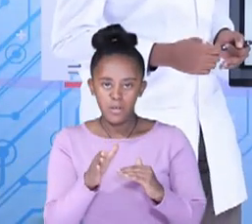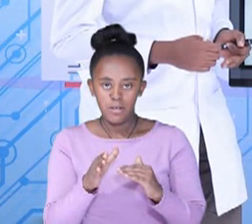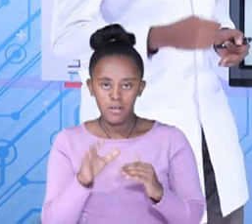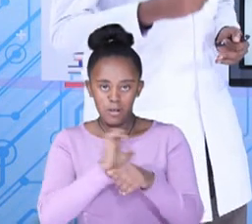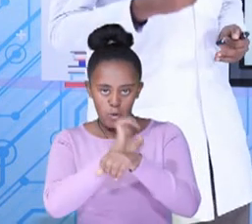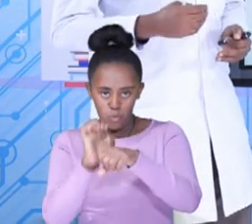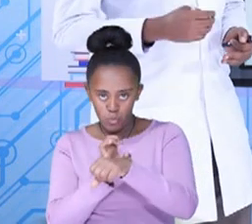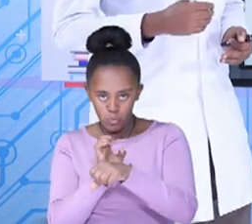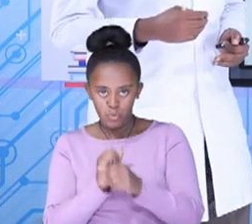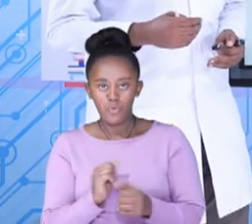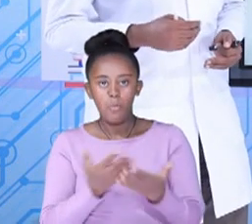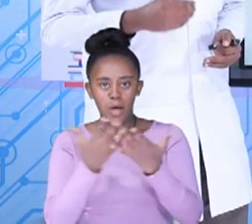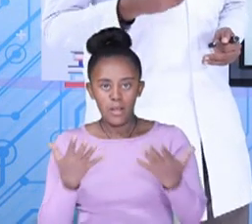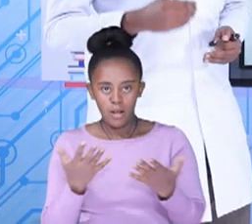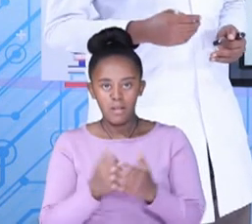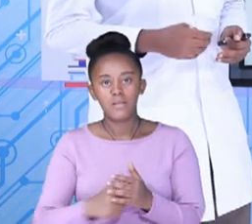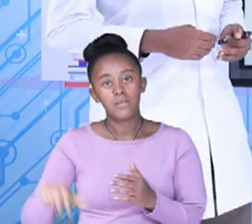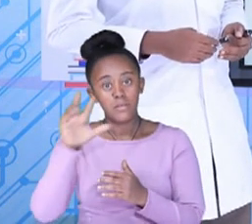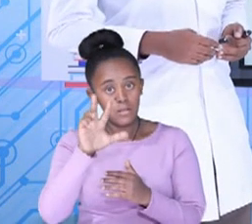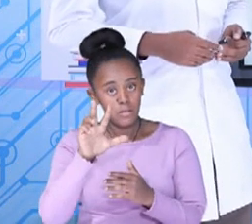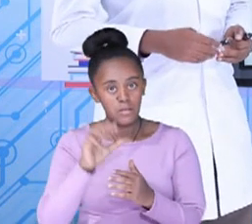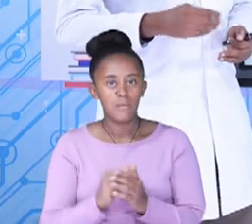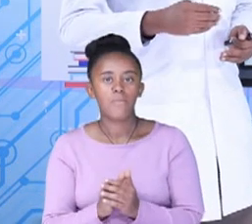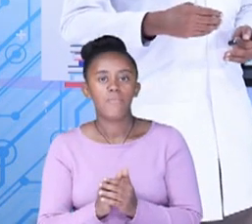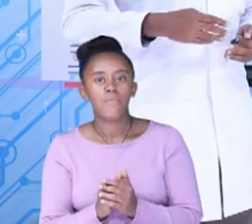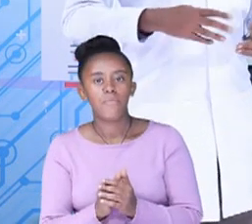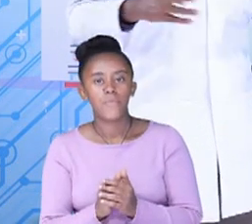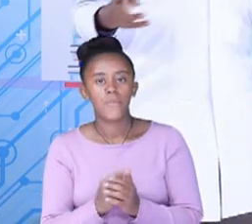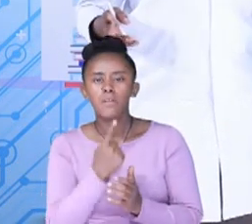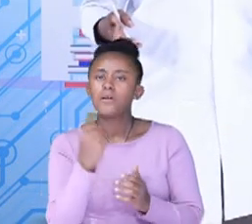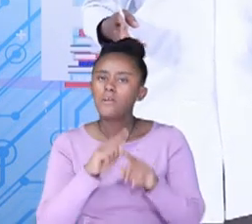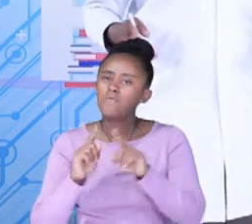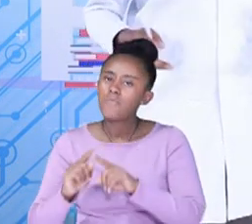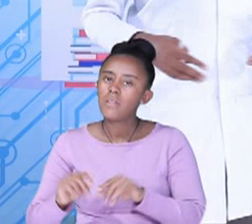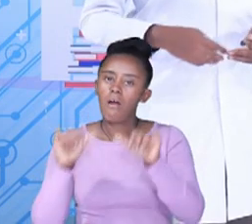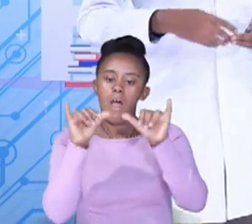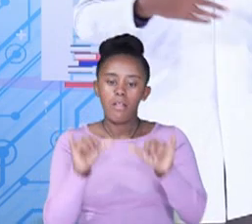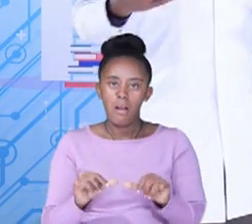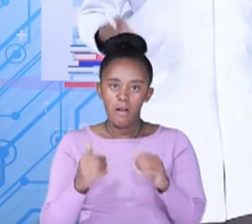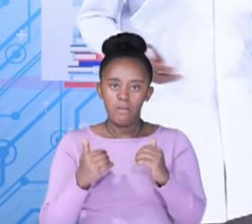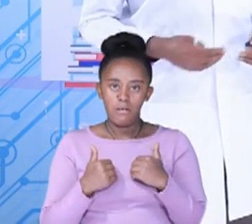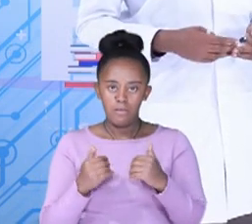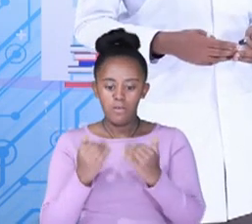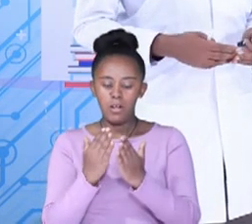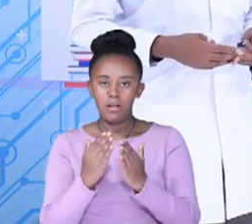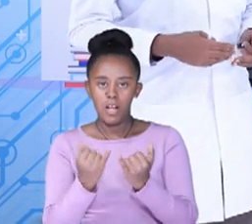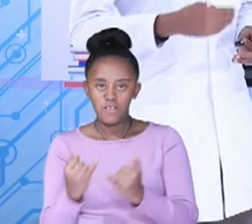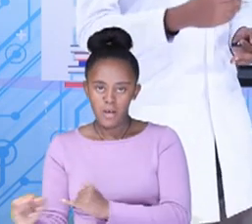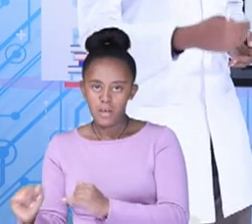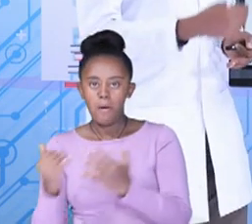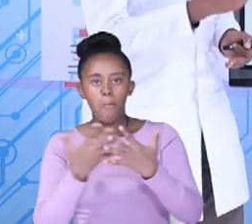to classify materials into three. Actually, there are different criteria for classifying